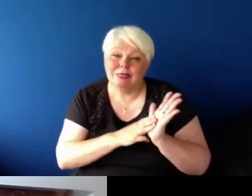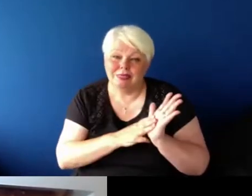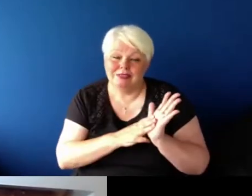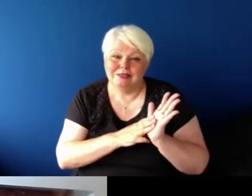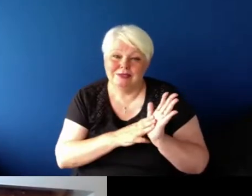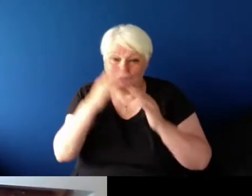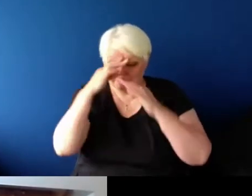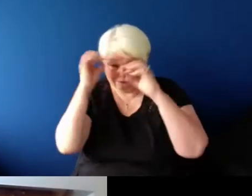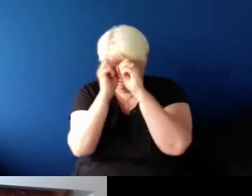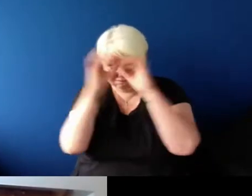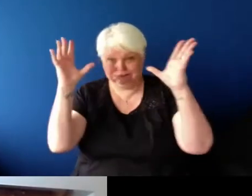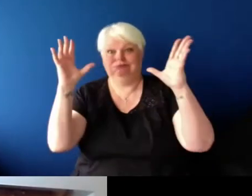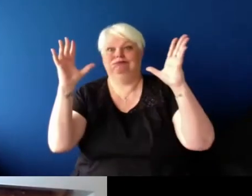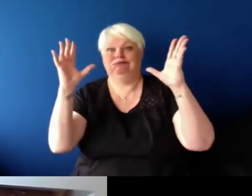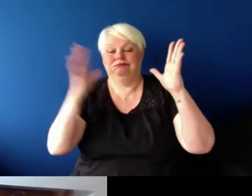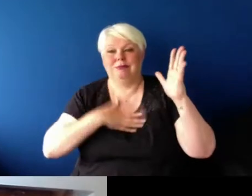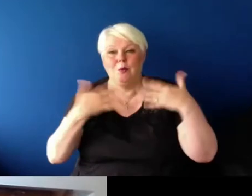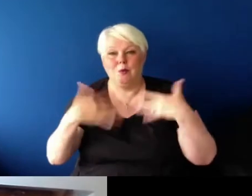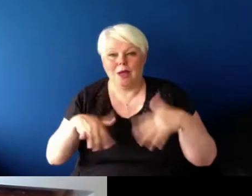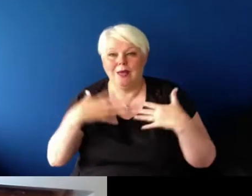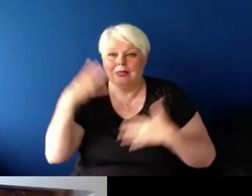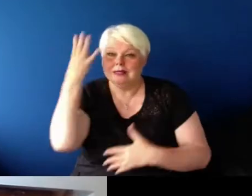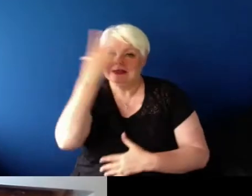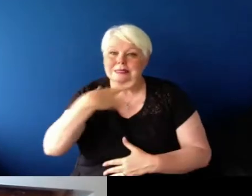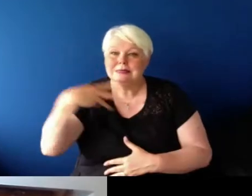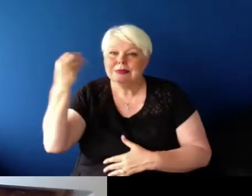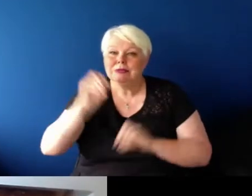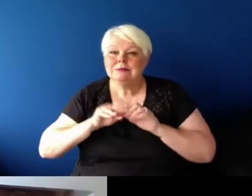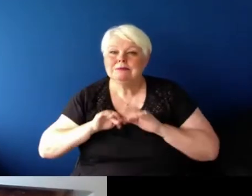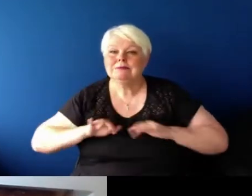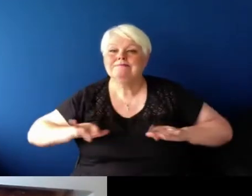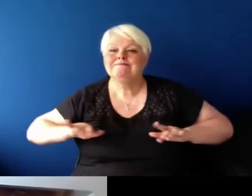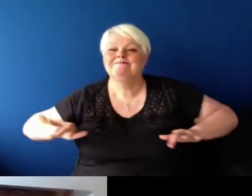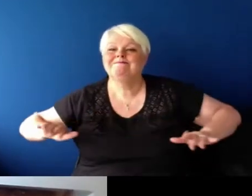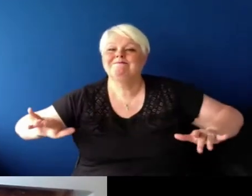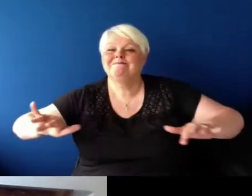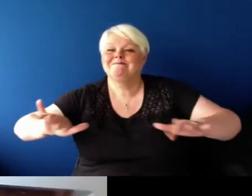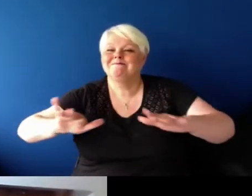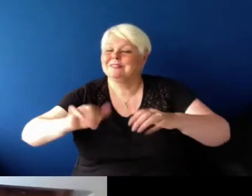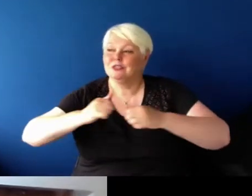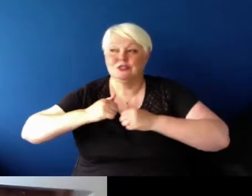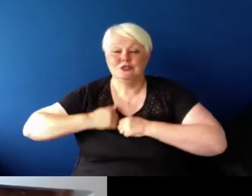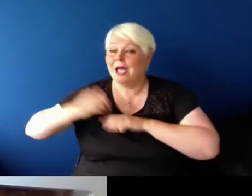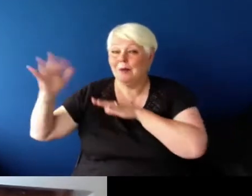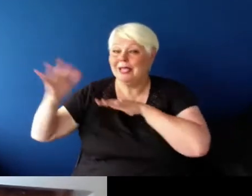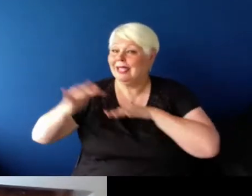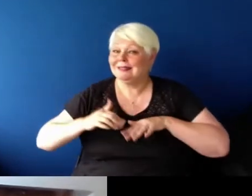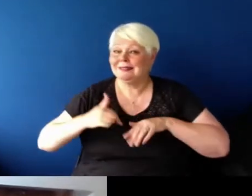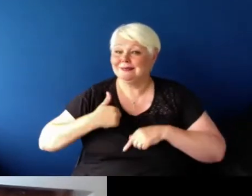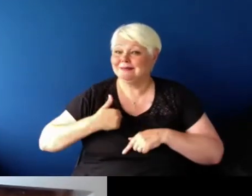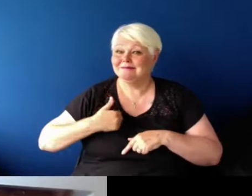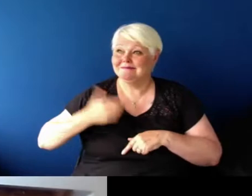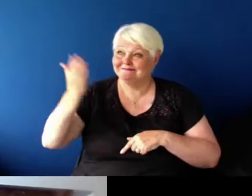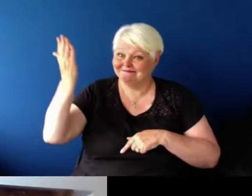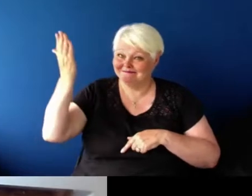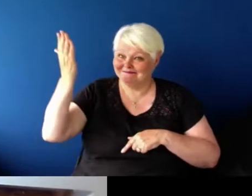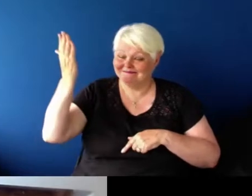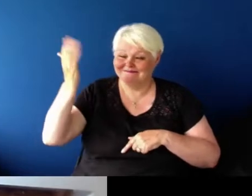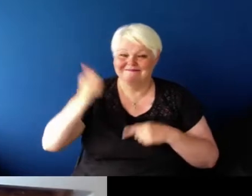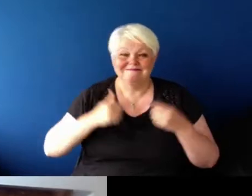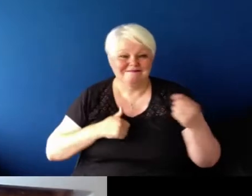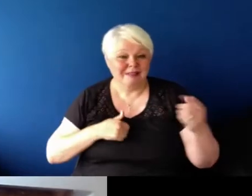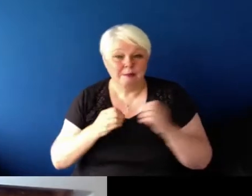mind regularly. I think it's proof that the Spirit is moving, and it's not our kingdom we're building. No, and it kind of